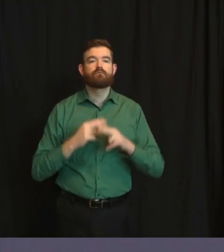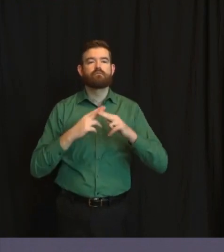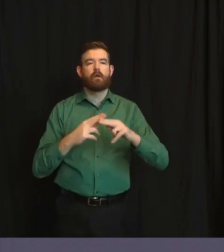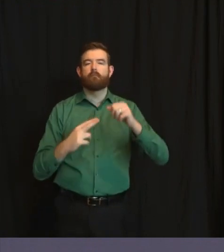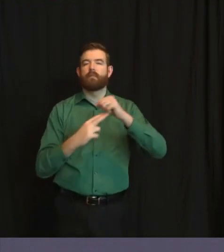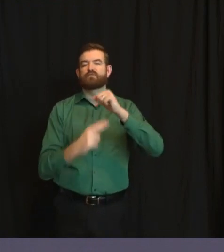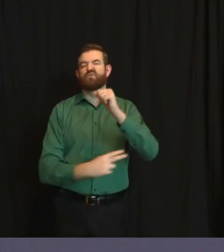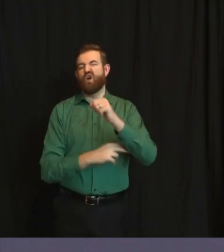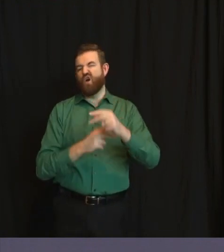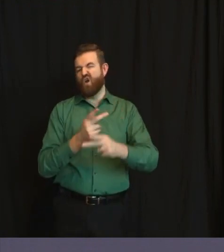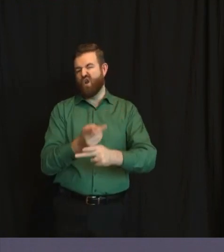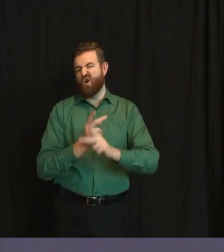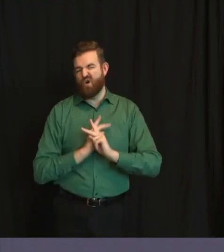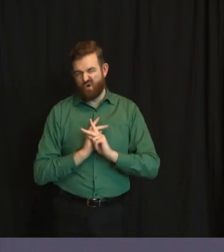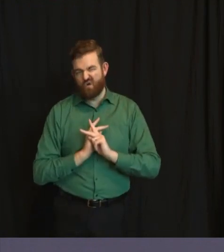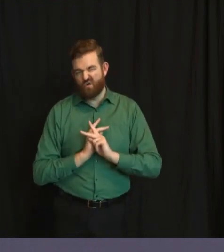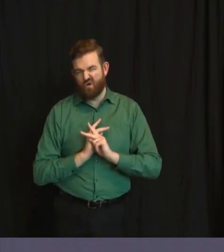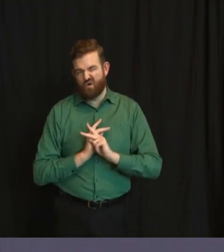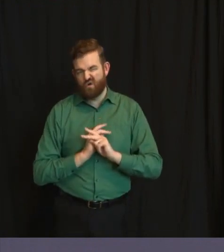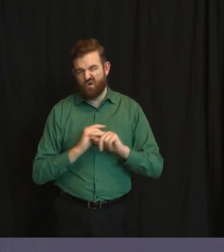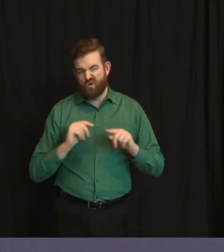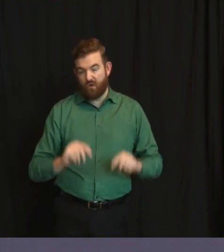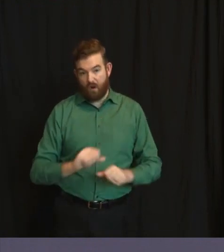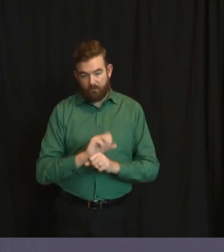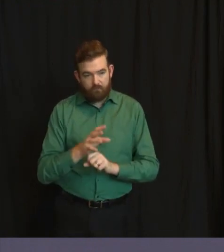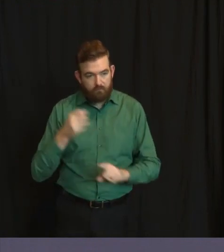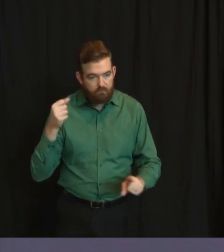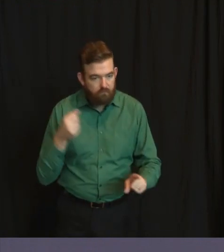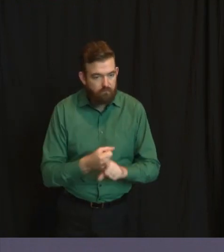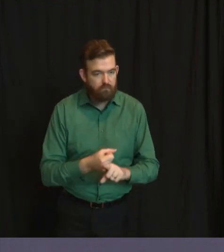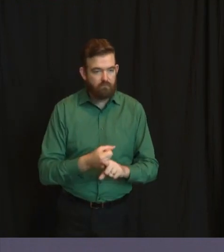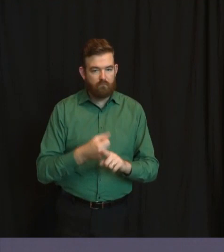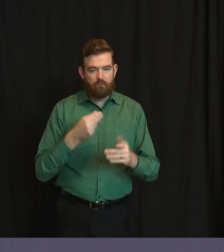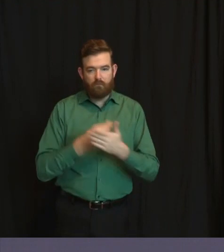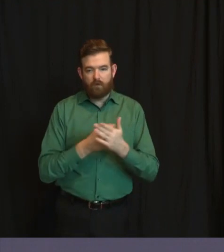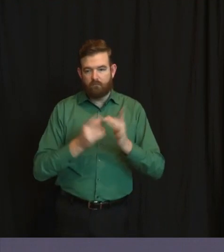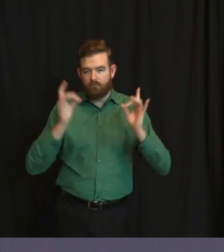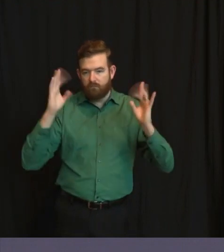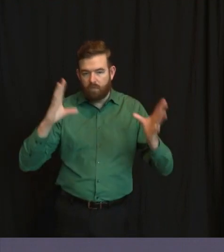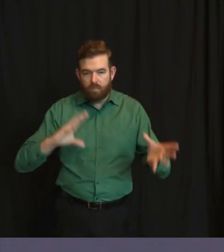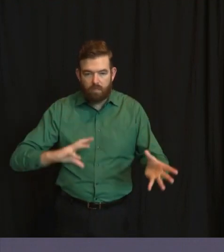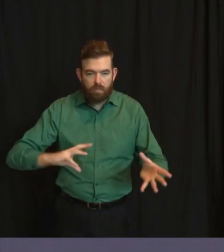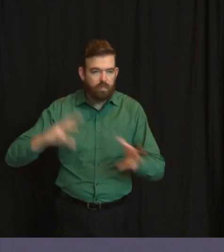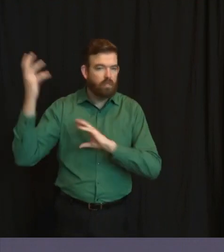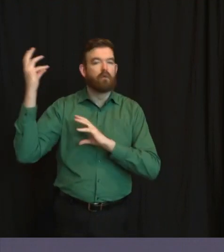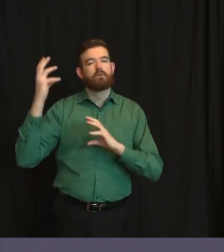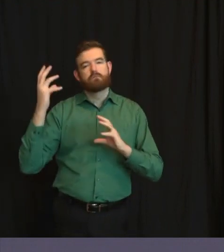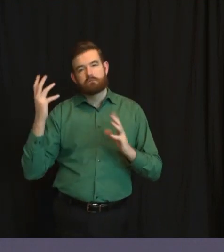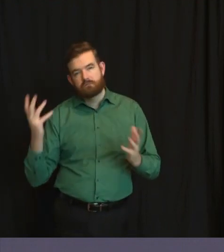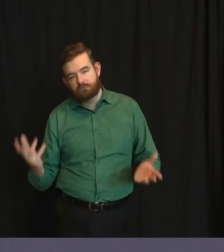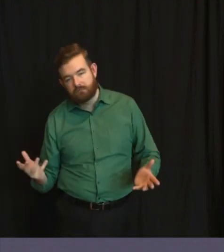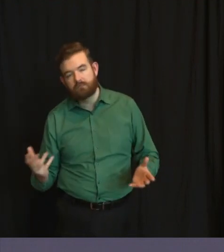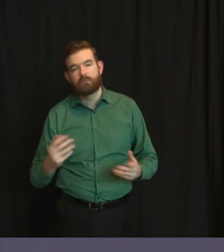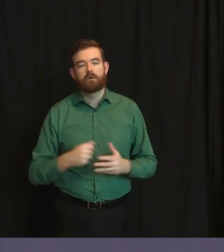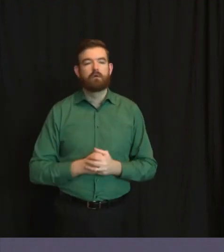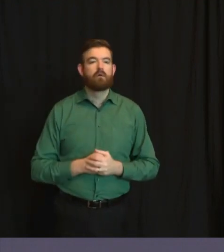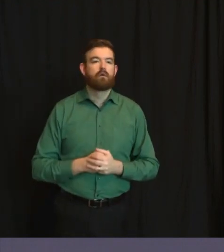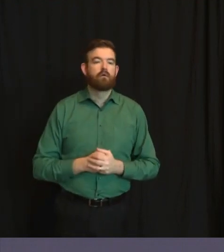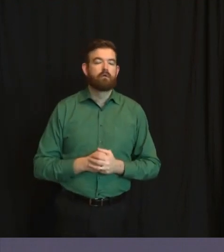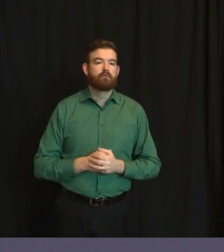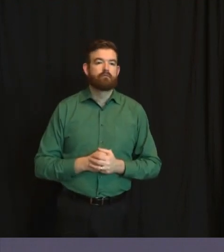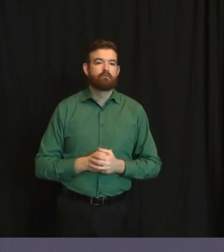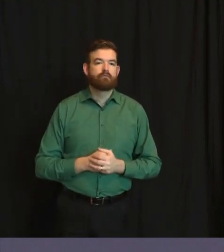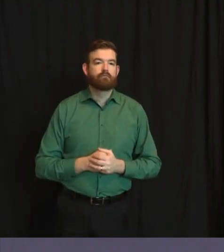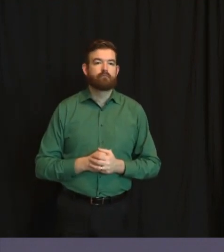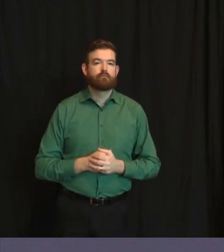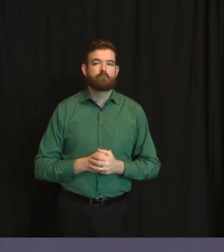the fiscal impact. I make two quick comments, and then I'll turn it over to Judy to on the how many COVID cases in the